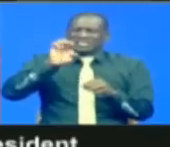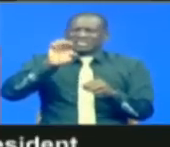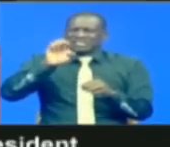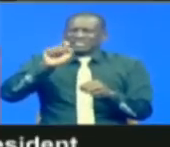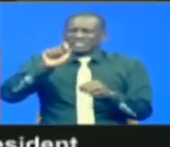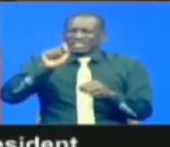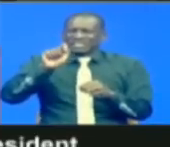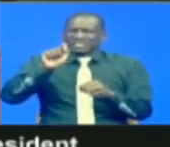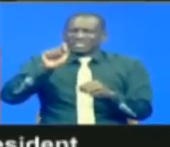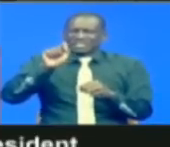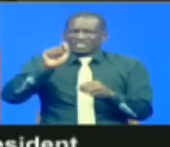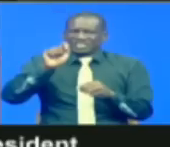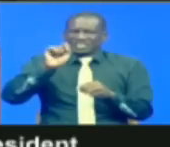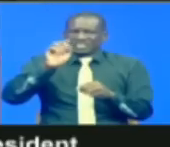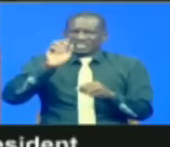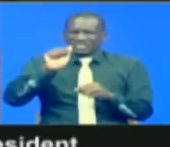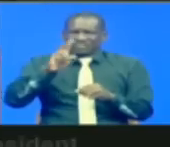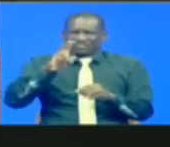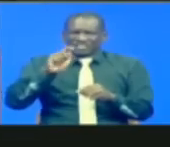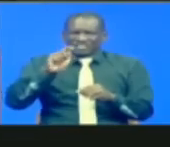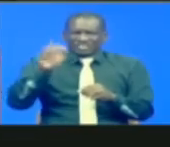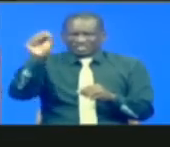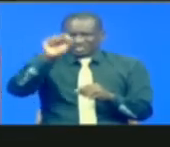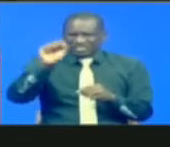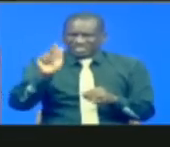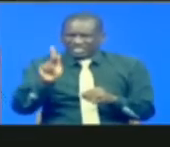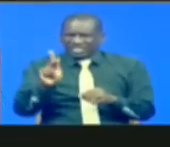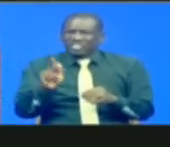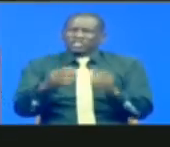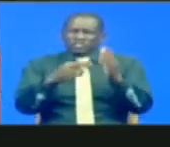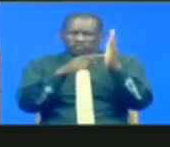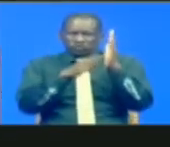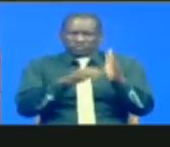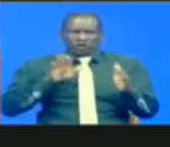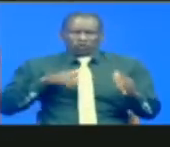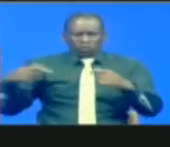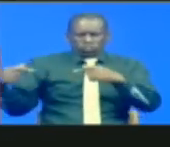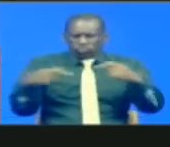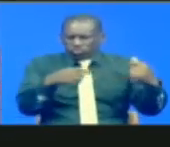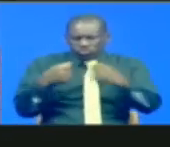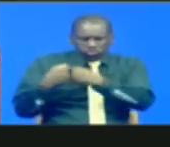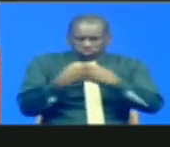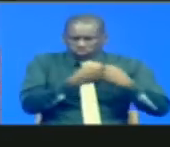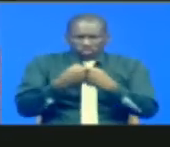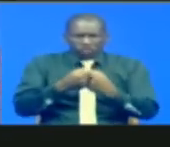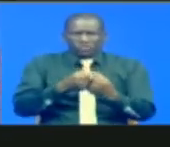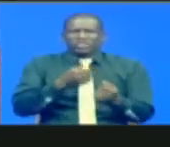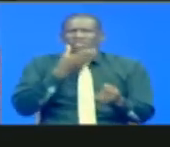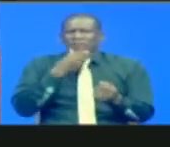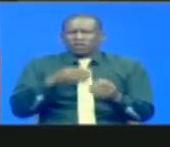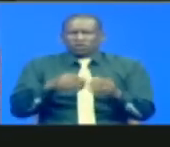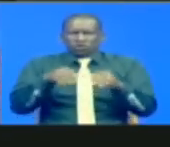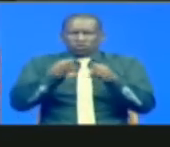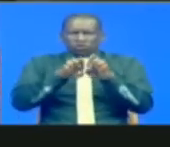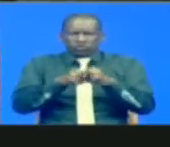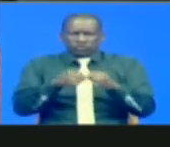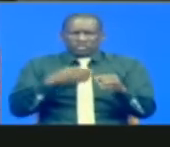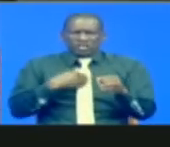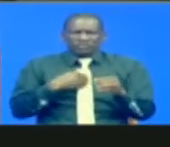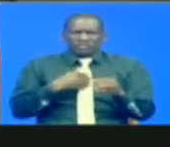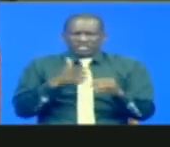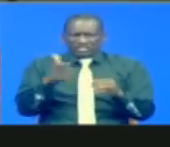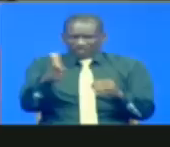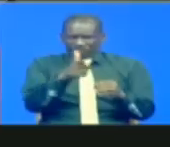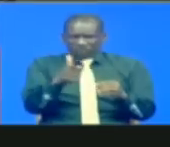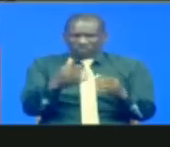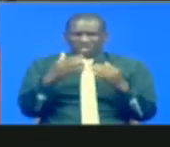the woman in a confrontation with a white man identified as Zabin Sasha, who is also taking his own video of the drama. She